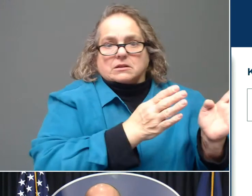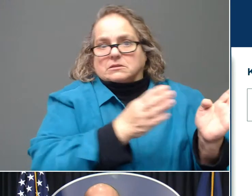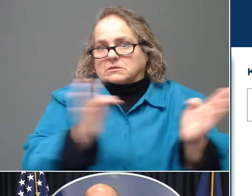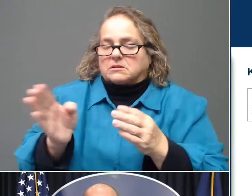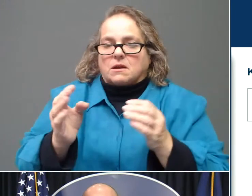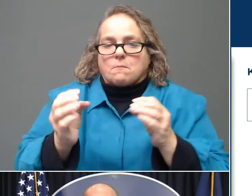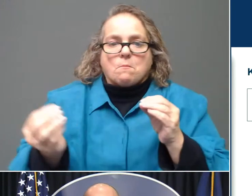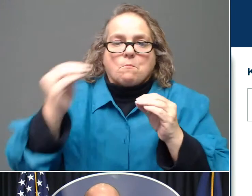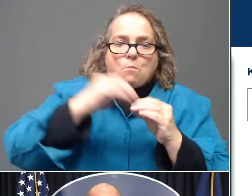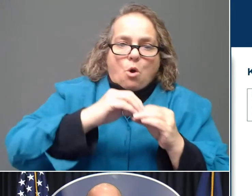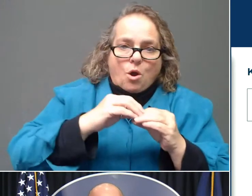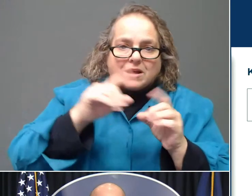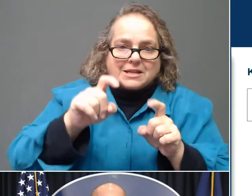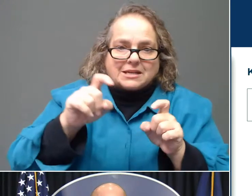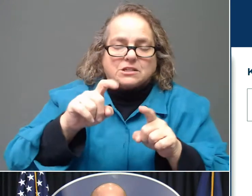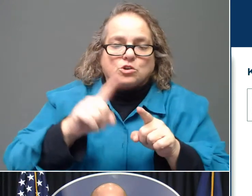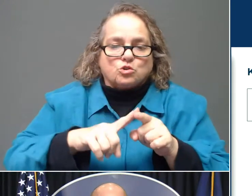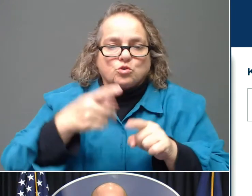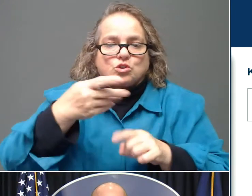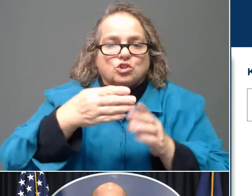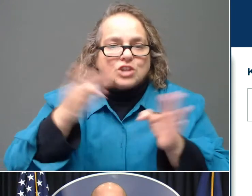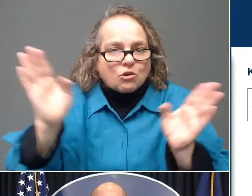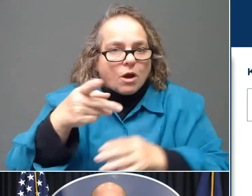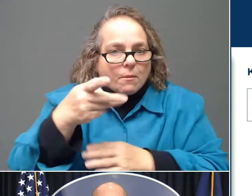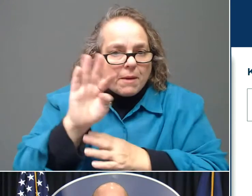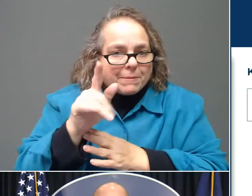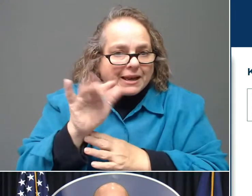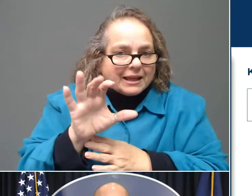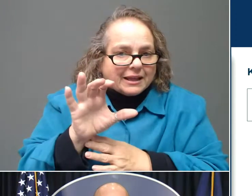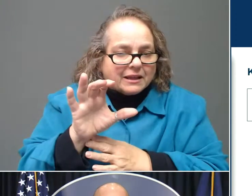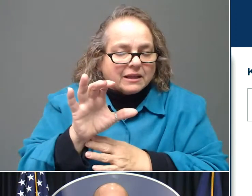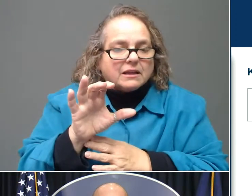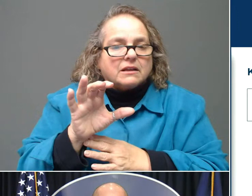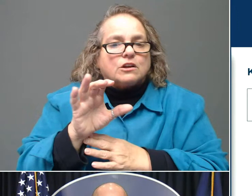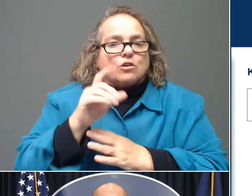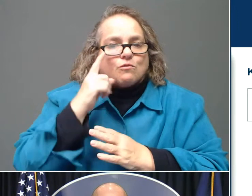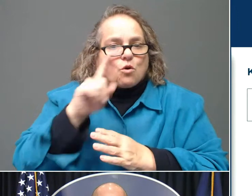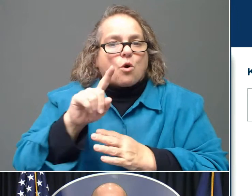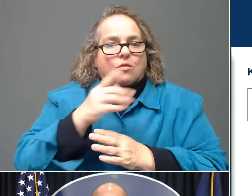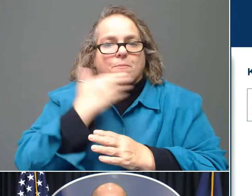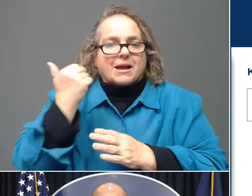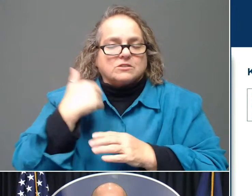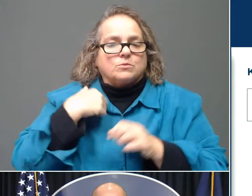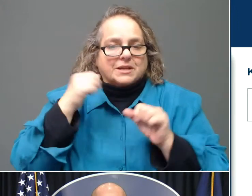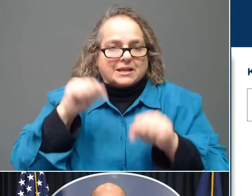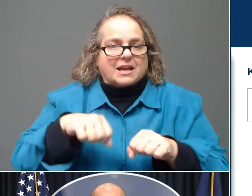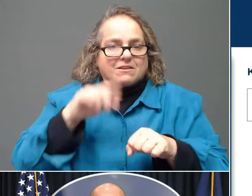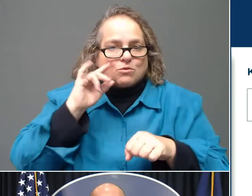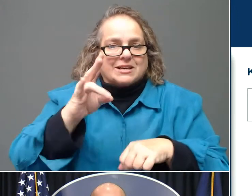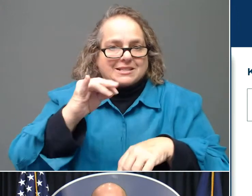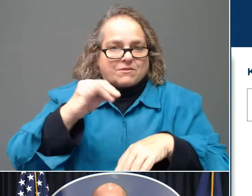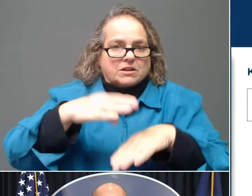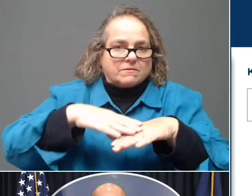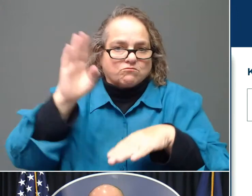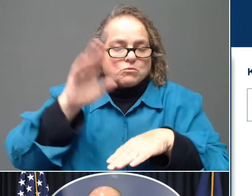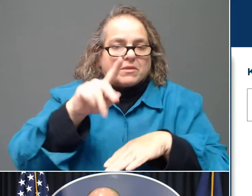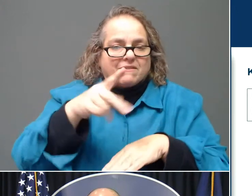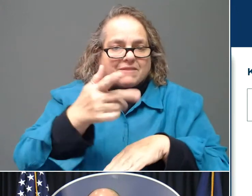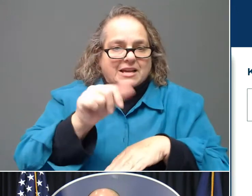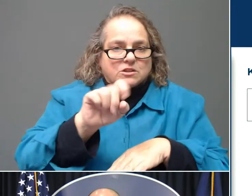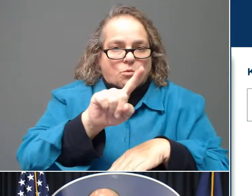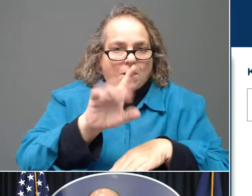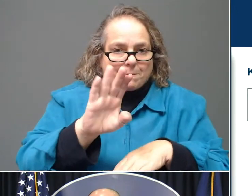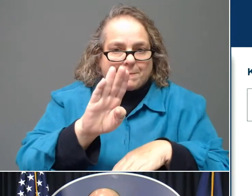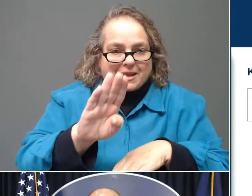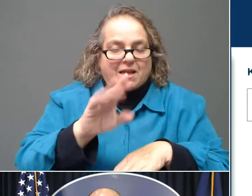into expanding this network and increasing opportunities for those who are 70 and older in phase 1B, and then eventually to the